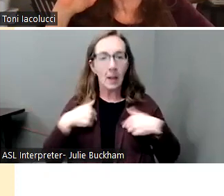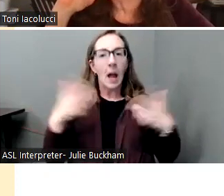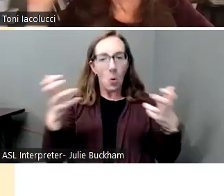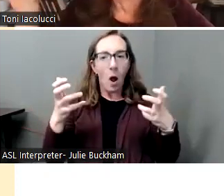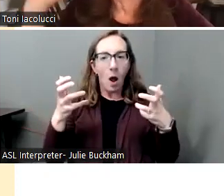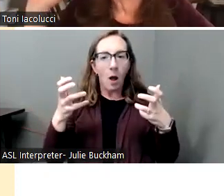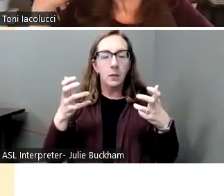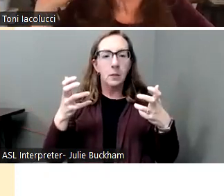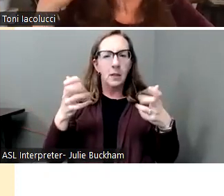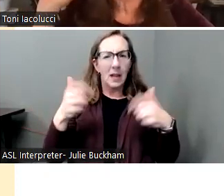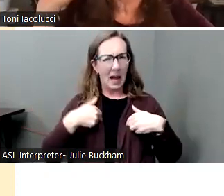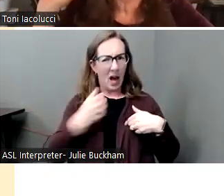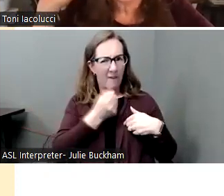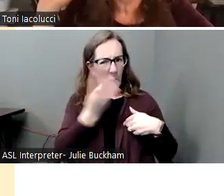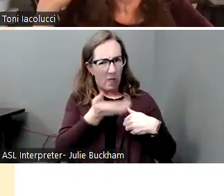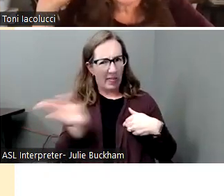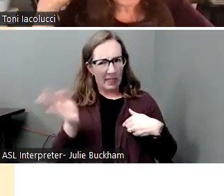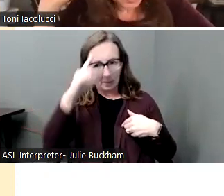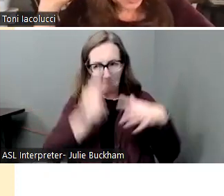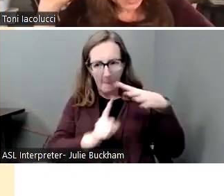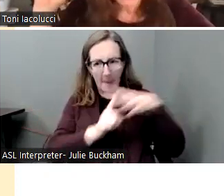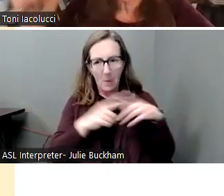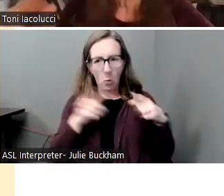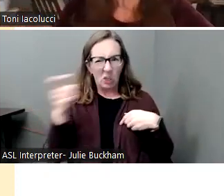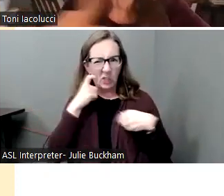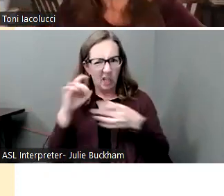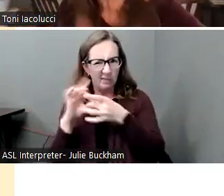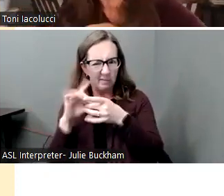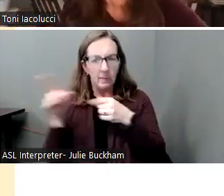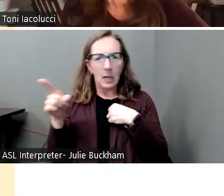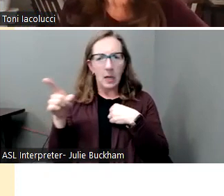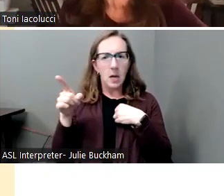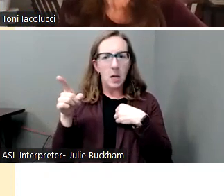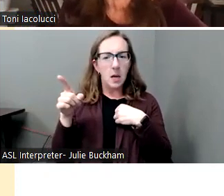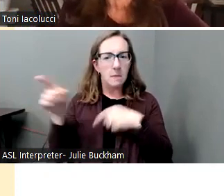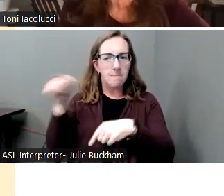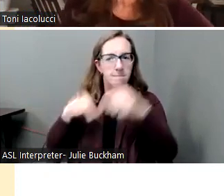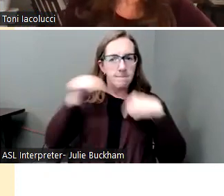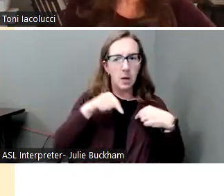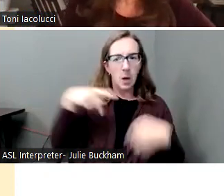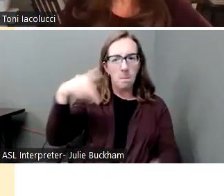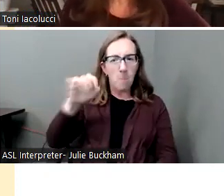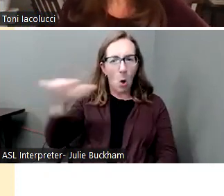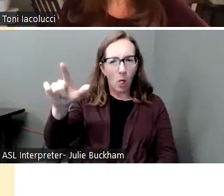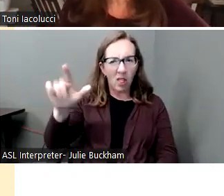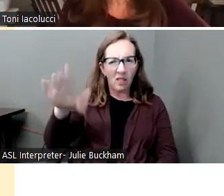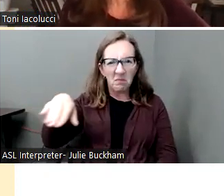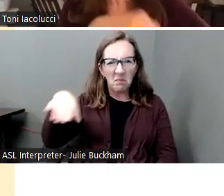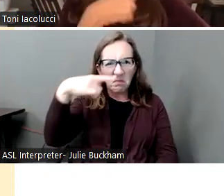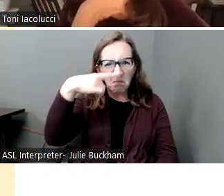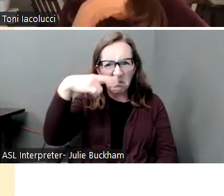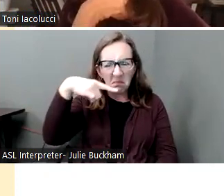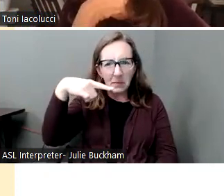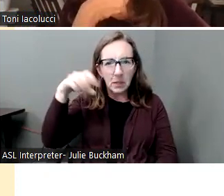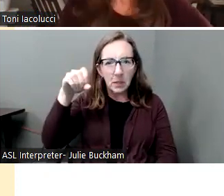script a little bit because a couple of things came to mind when Peggy was speaking. First of all, back to the poll. Can we take that off the screen?